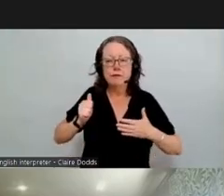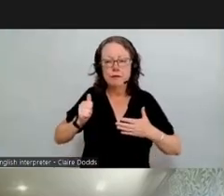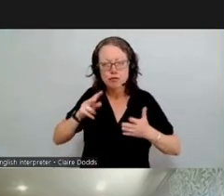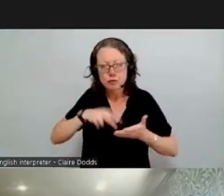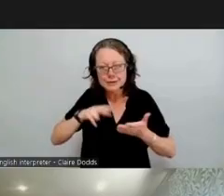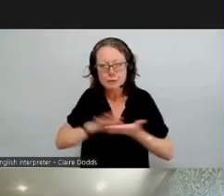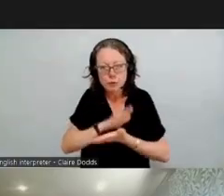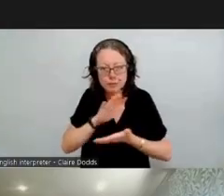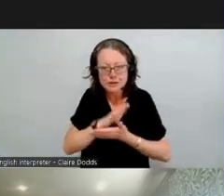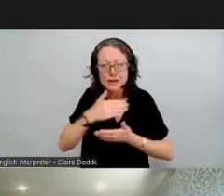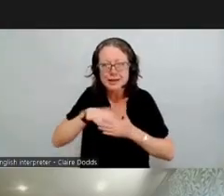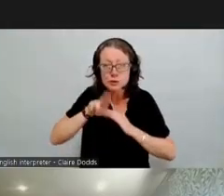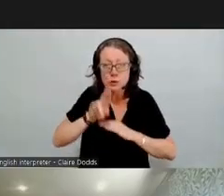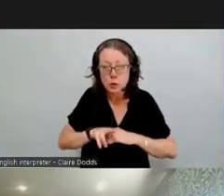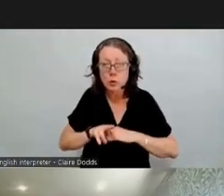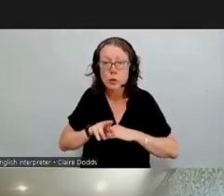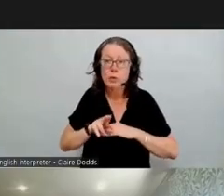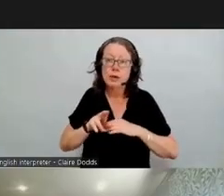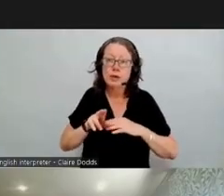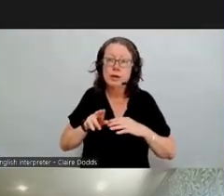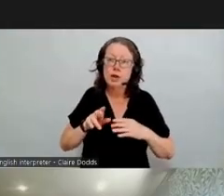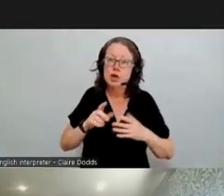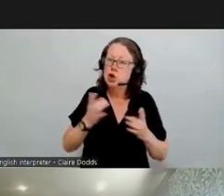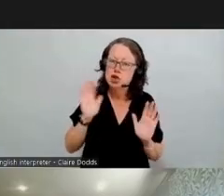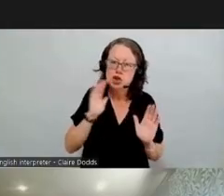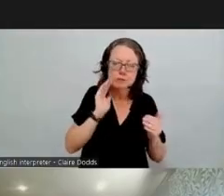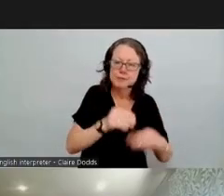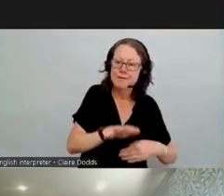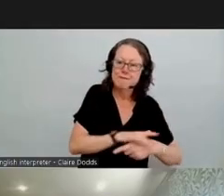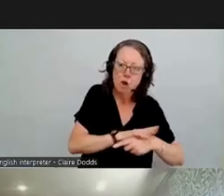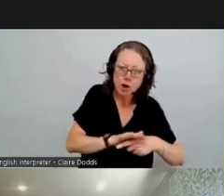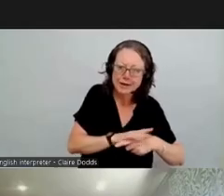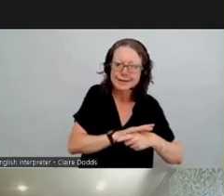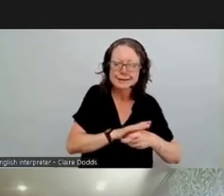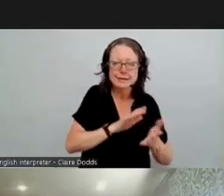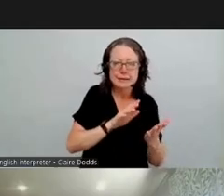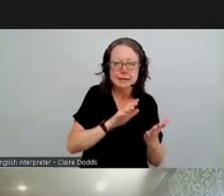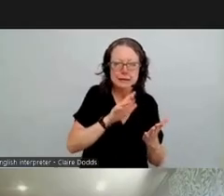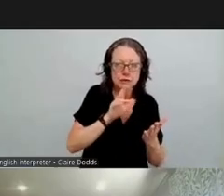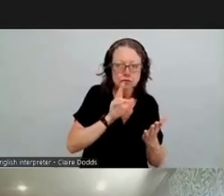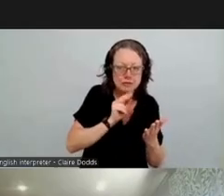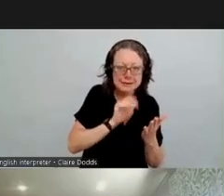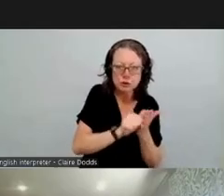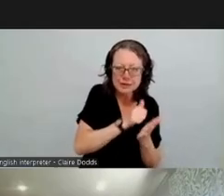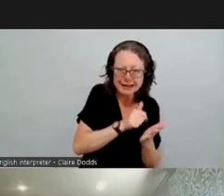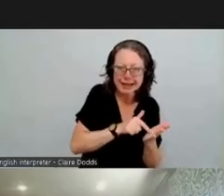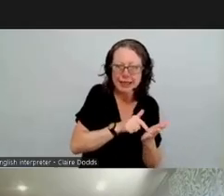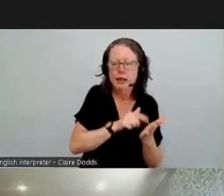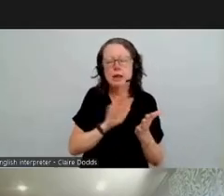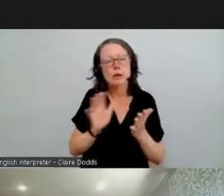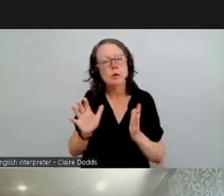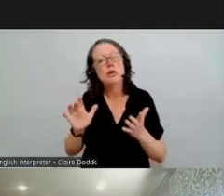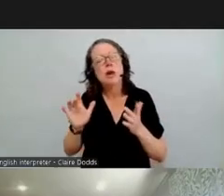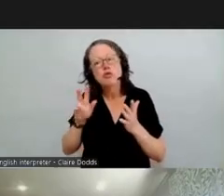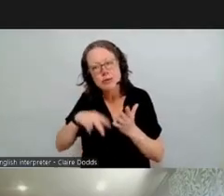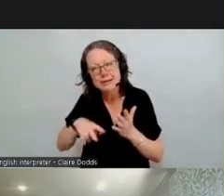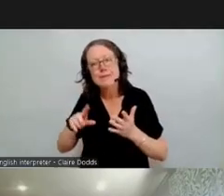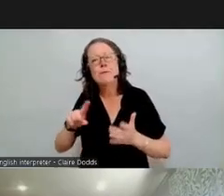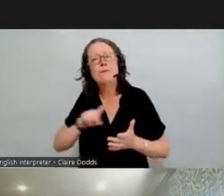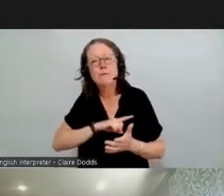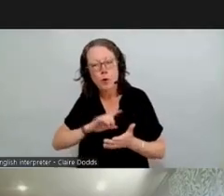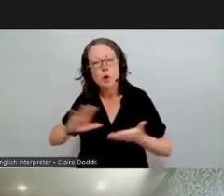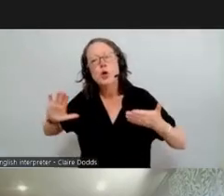should and must continue, but we want that to be supported by a culture of purely reading for joy as well, because we think that is critical in